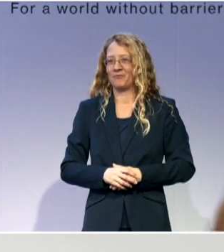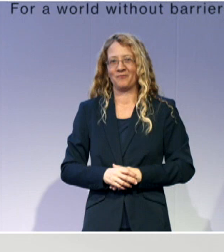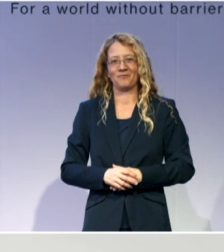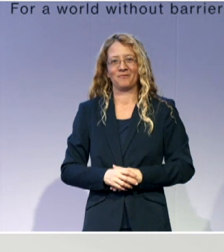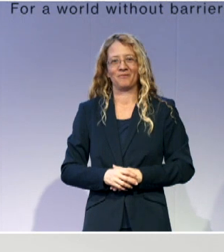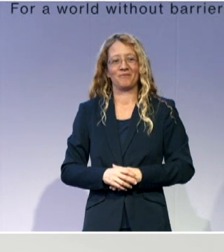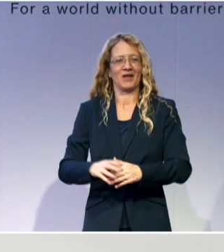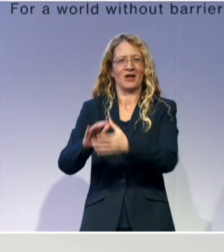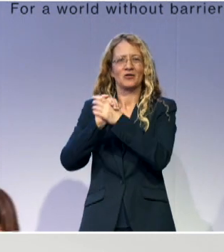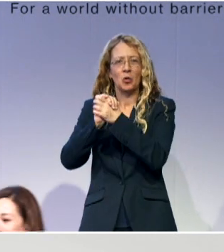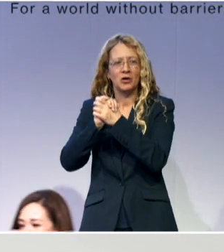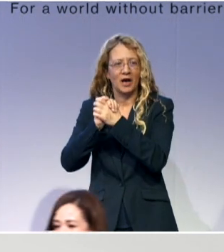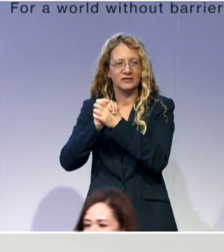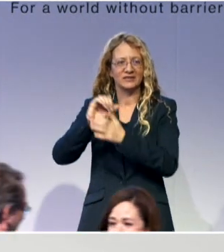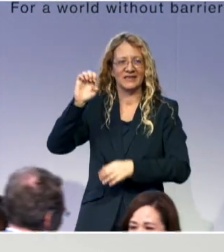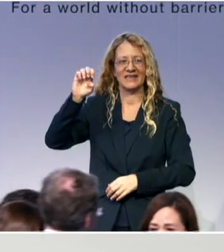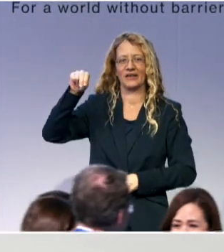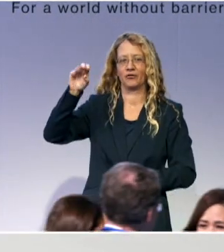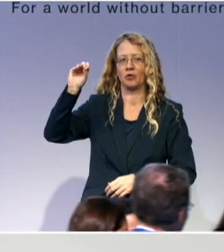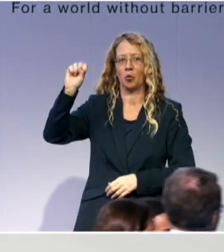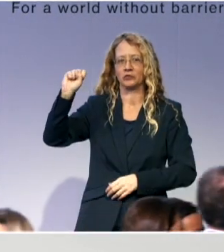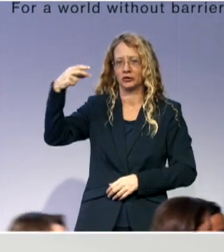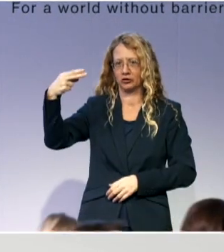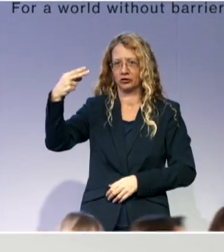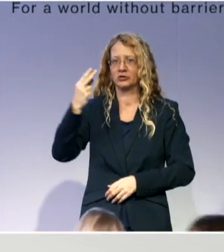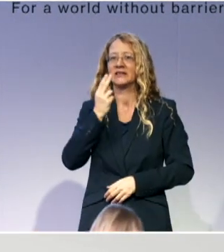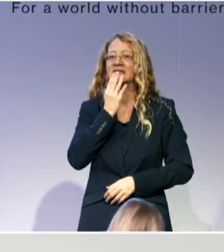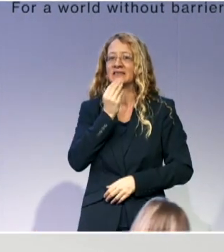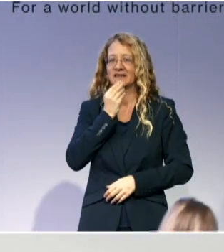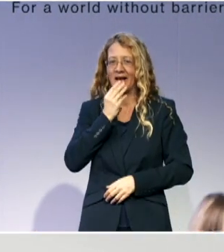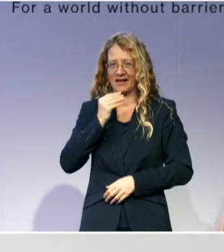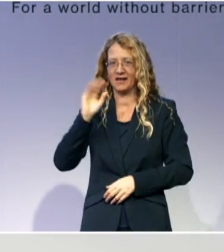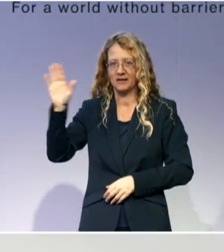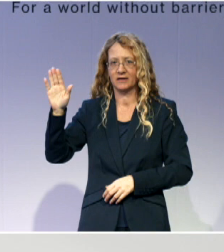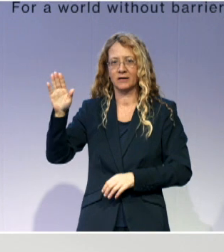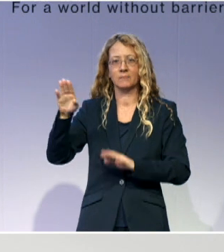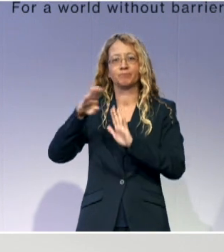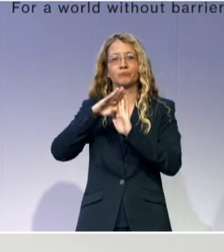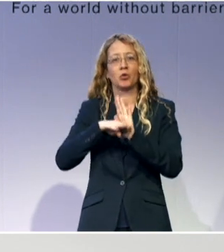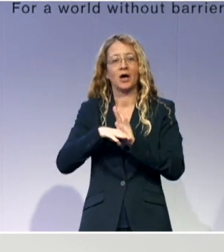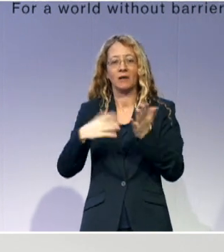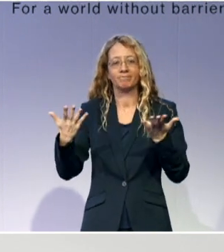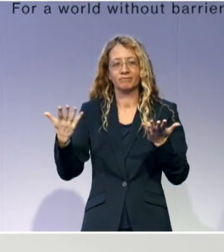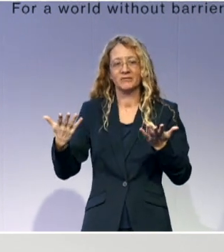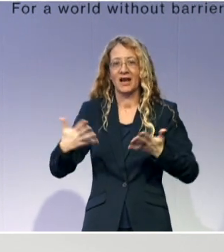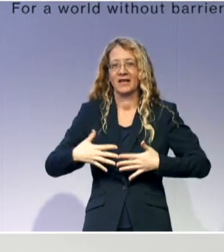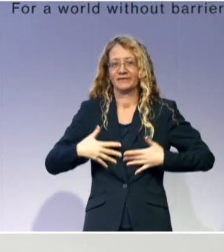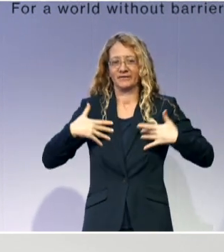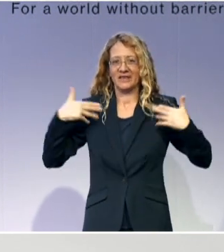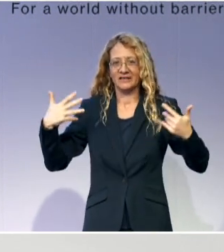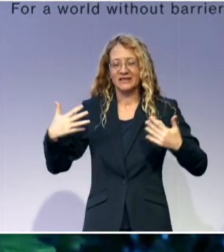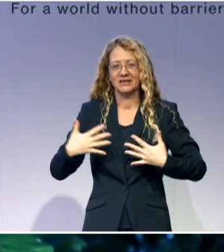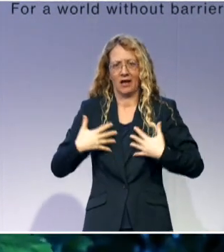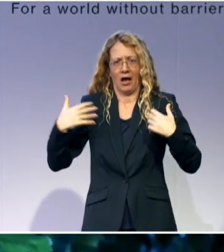Congratulations to Enosh and its Seeds of Wellness program, Zero Project awardee and Impact Transfer